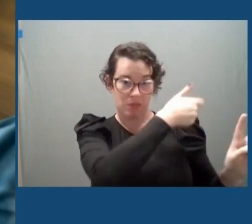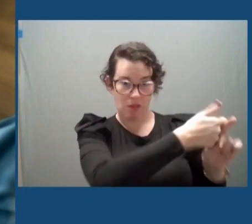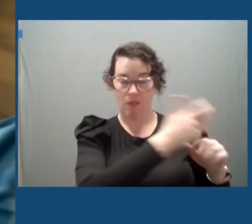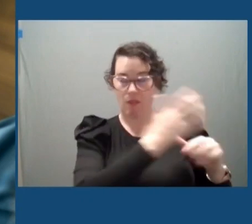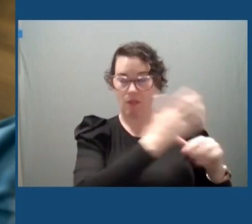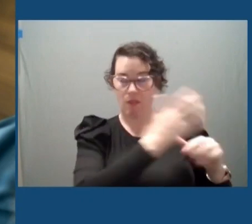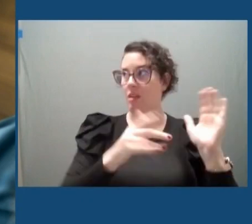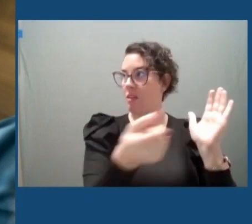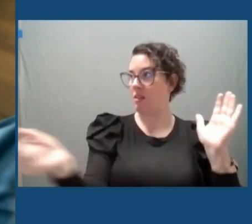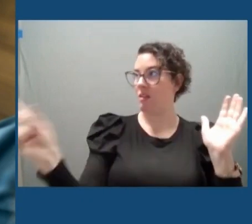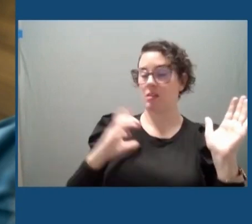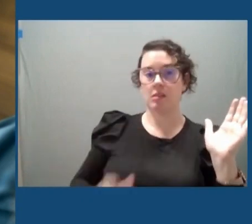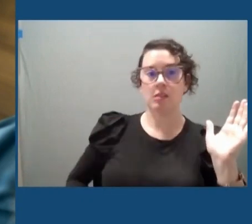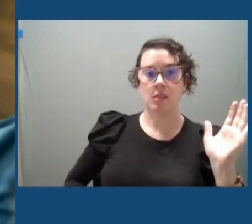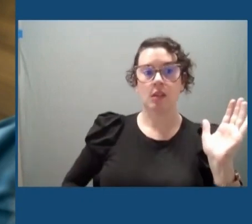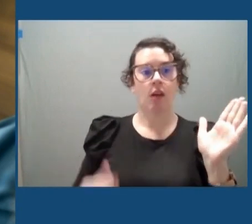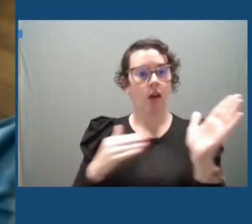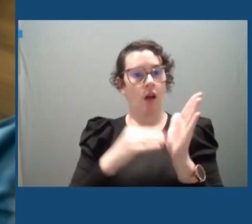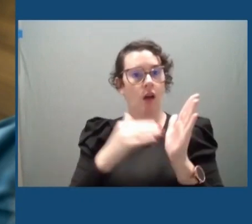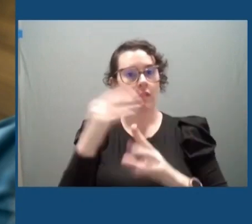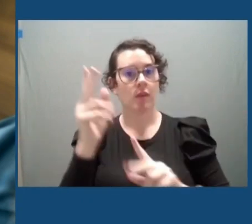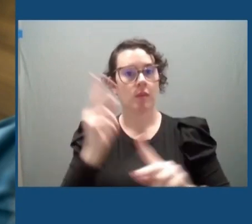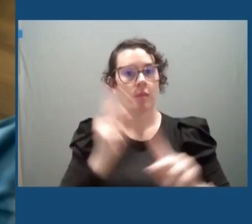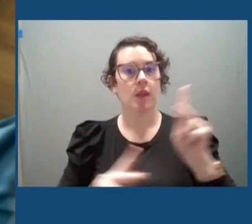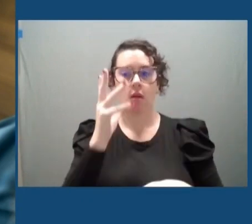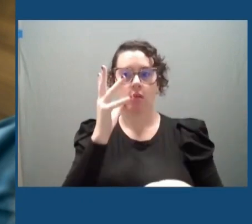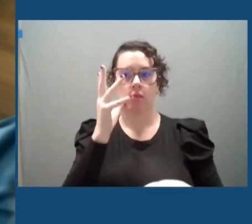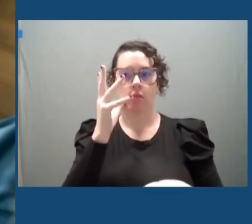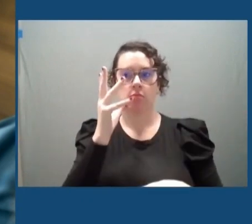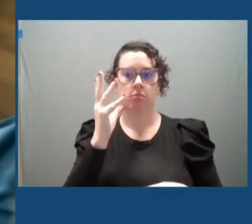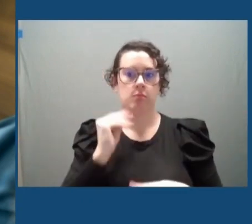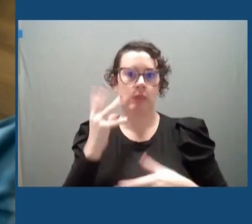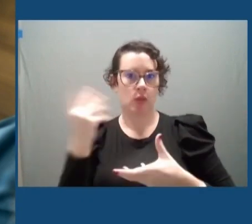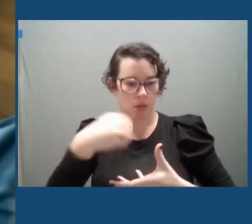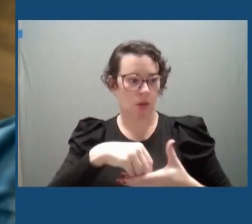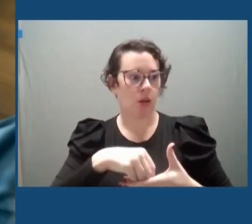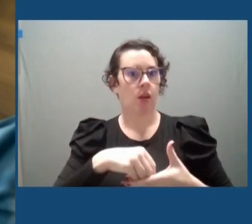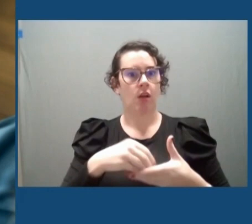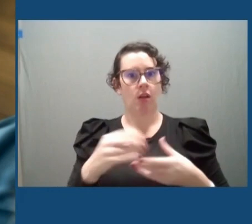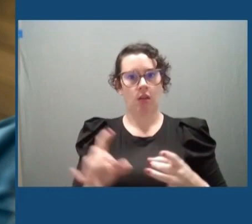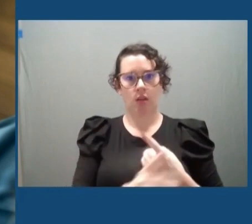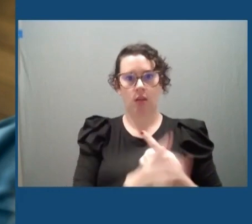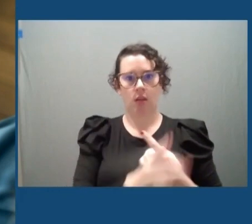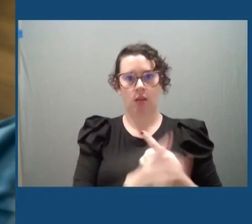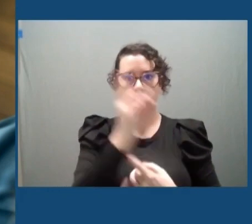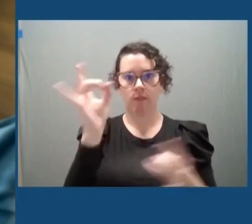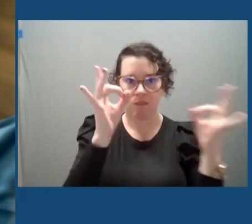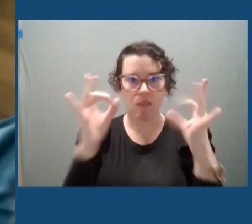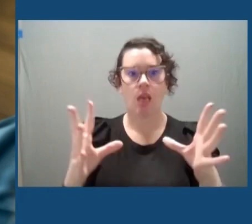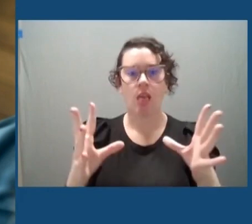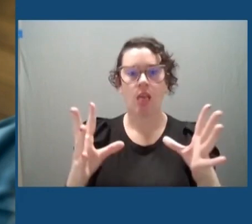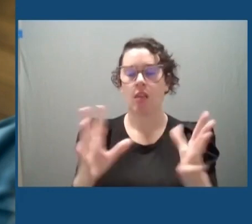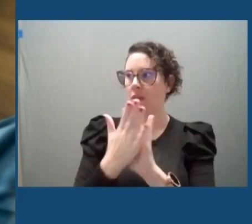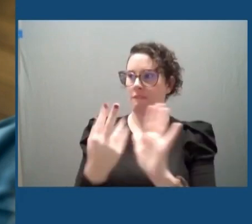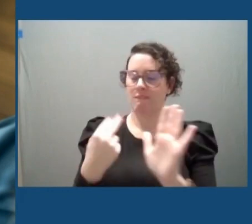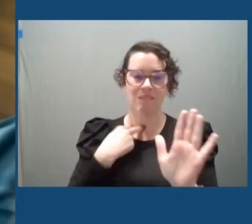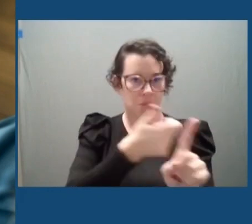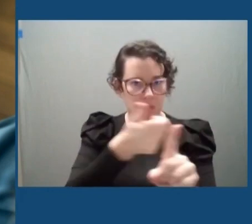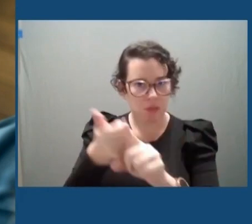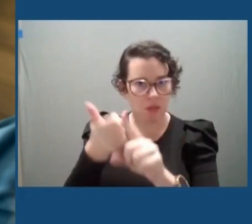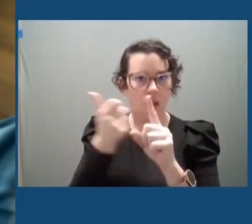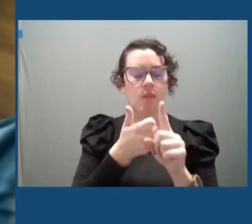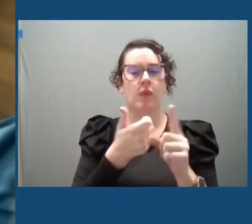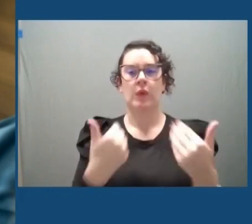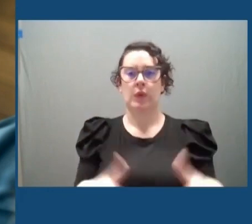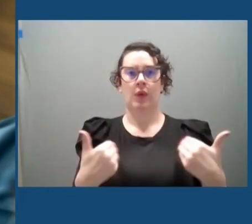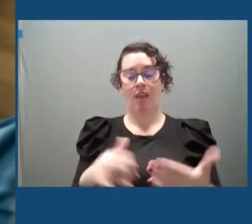And too often, the people involved in violent incidences on our streets and our subways are victims themselves, victims of a system that